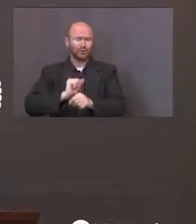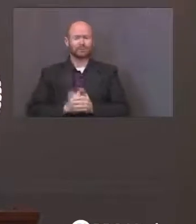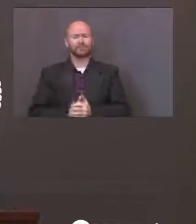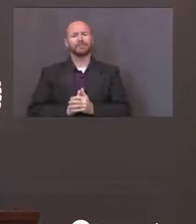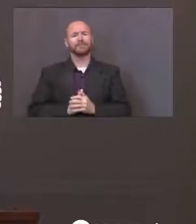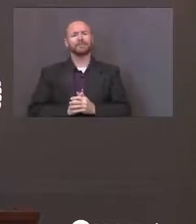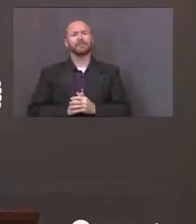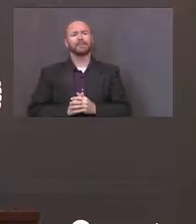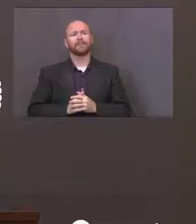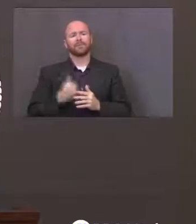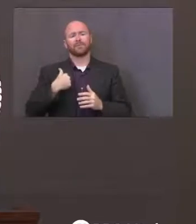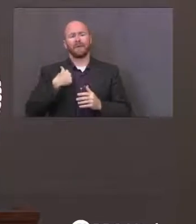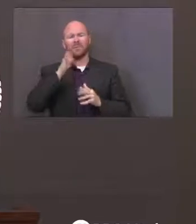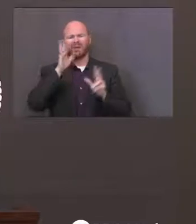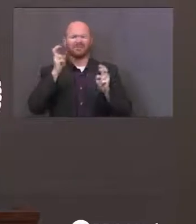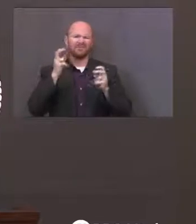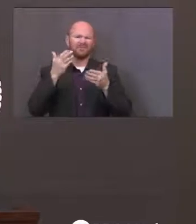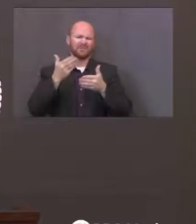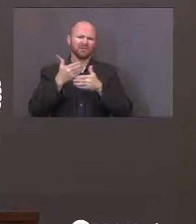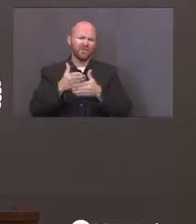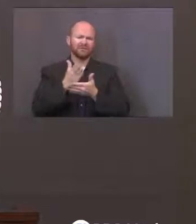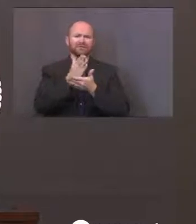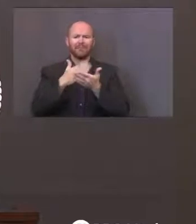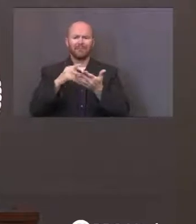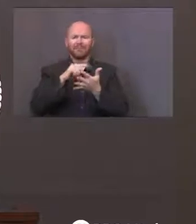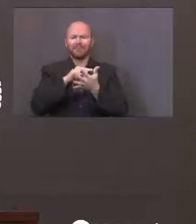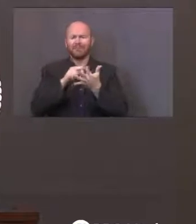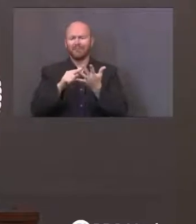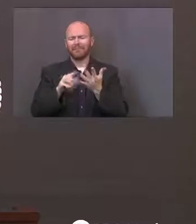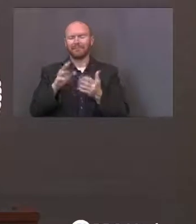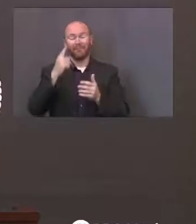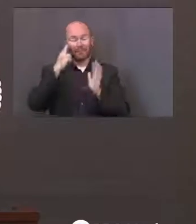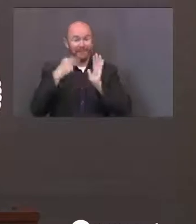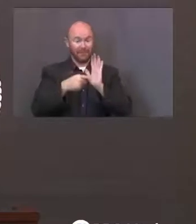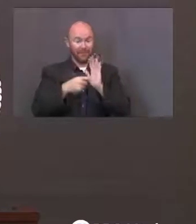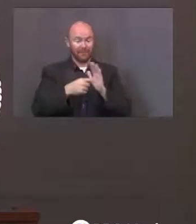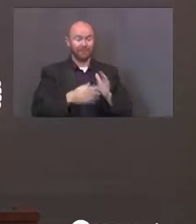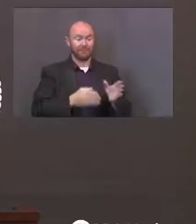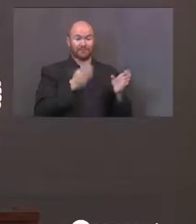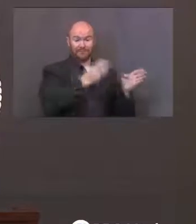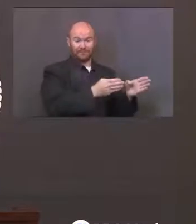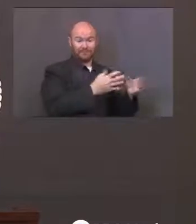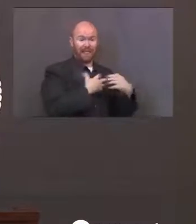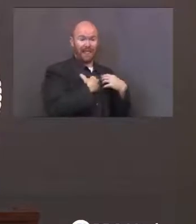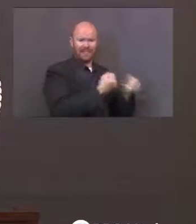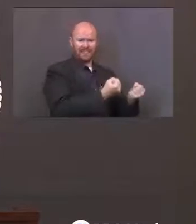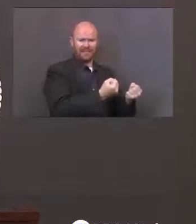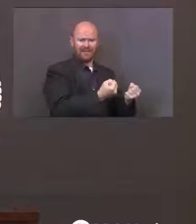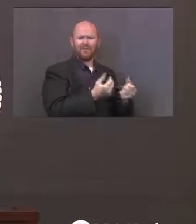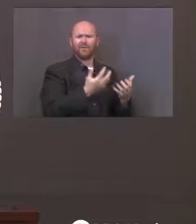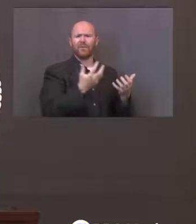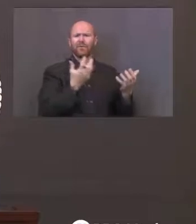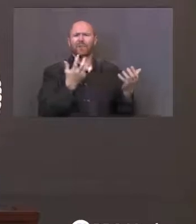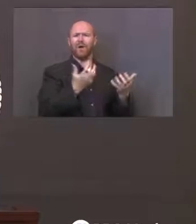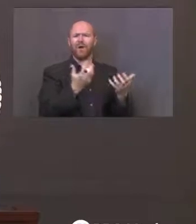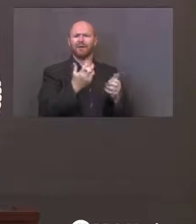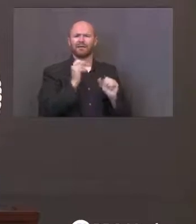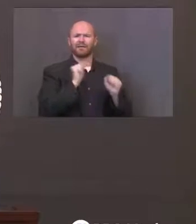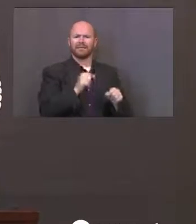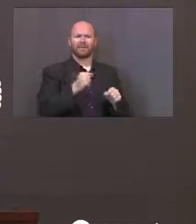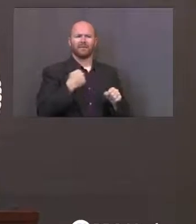So let me just share some of those that, for example, on the health side, what are the dials that we can share or that we